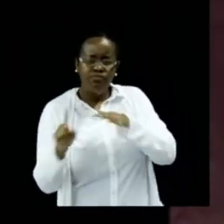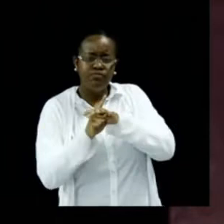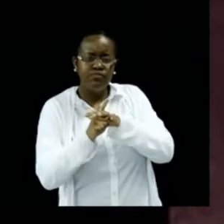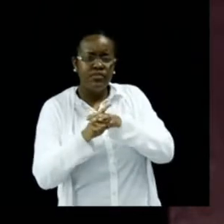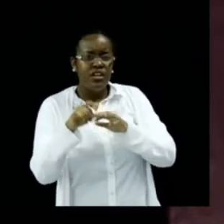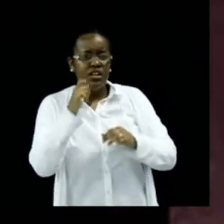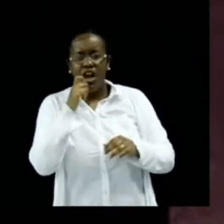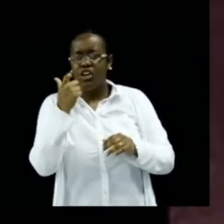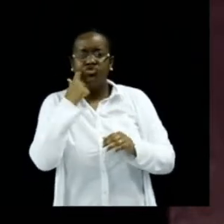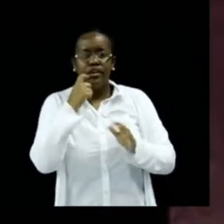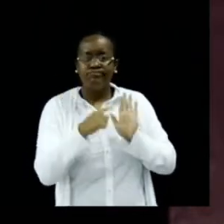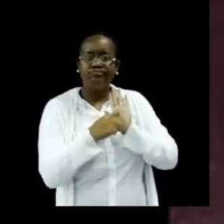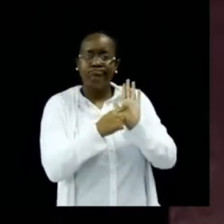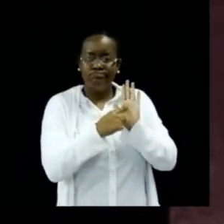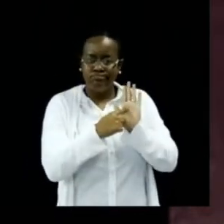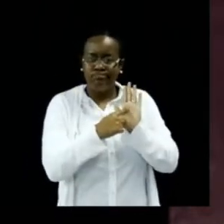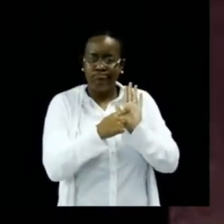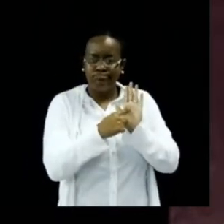to address.